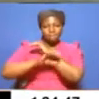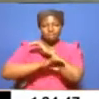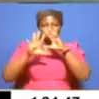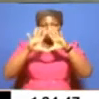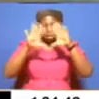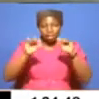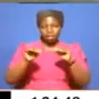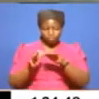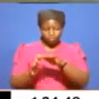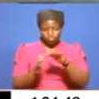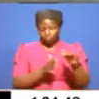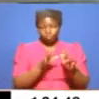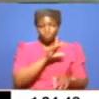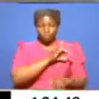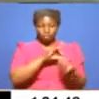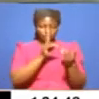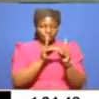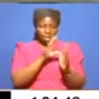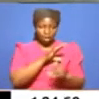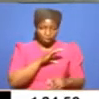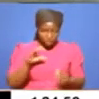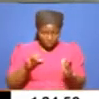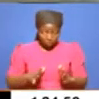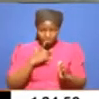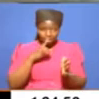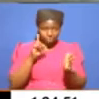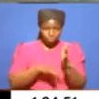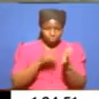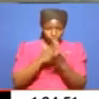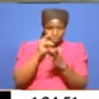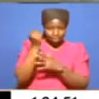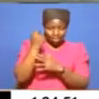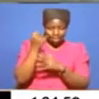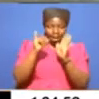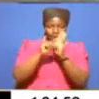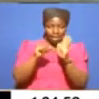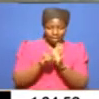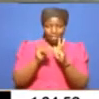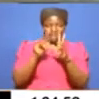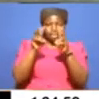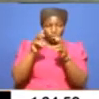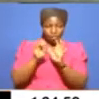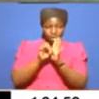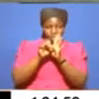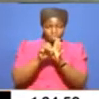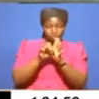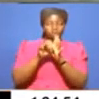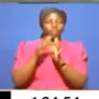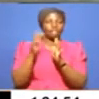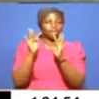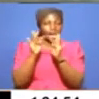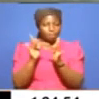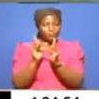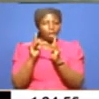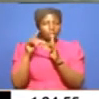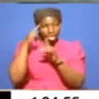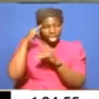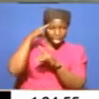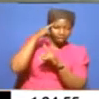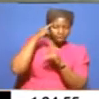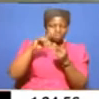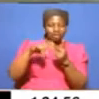Data Commissioner Immaculate Kassait says that despite Kenyans identifying issues such as cyberbullying and identity theft, there